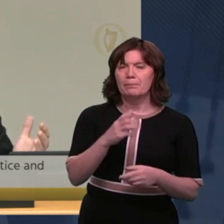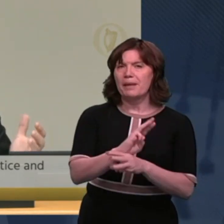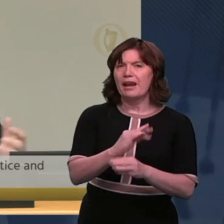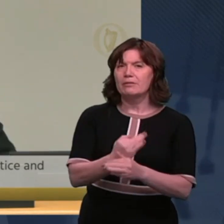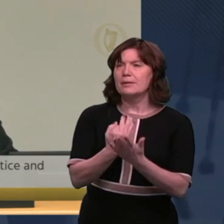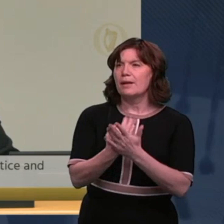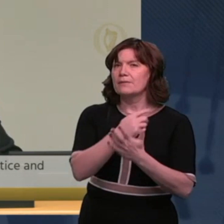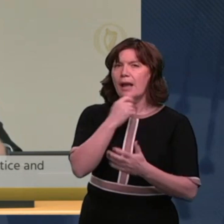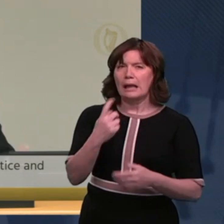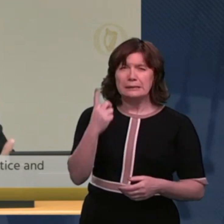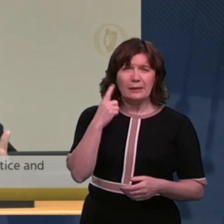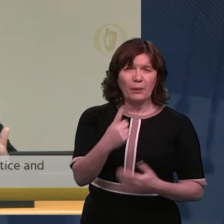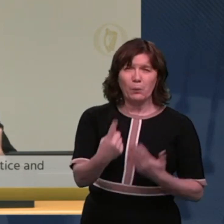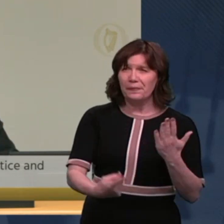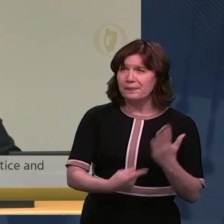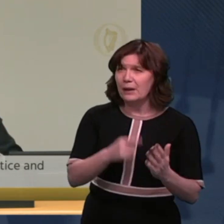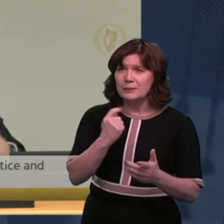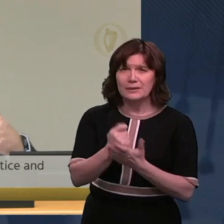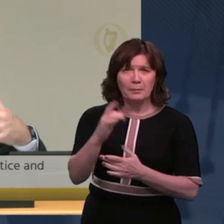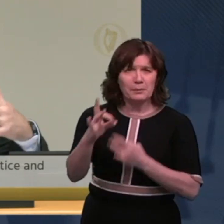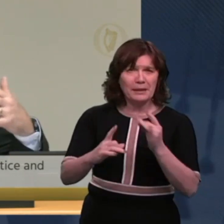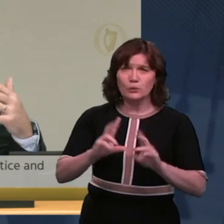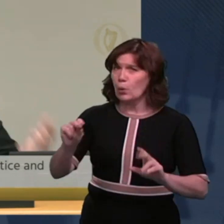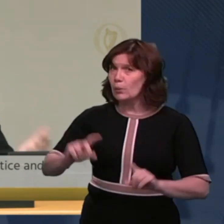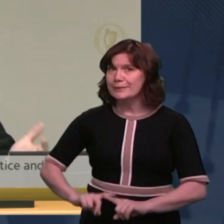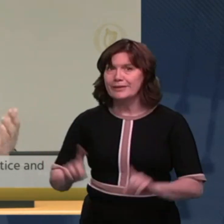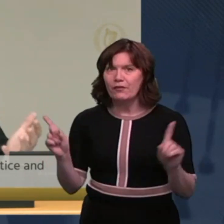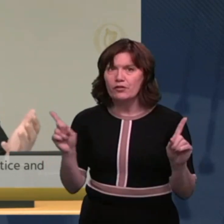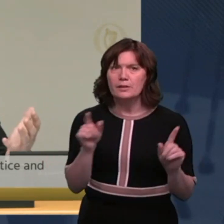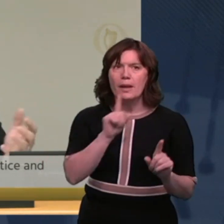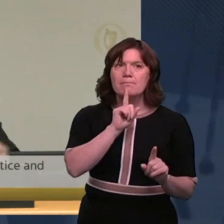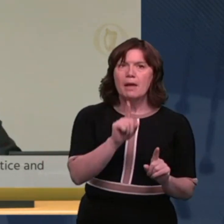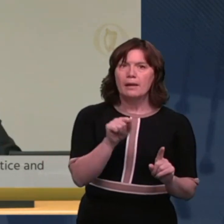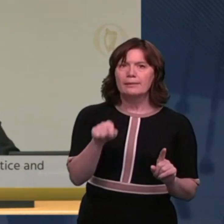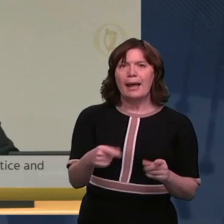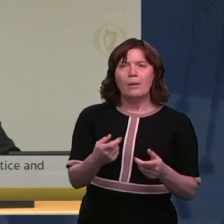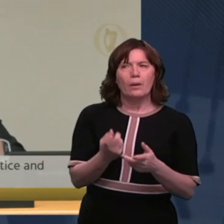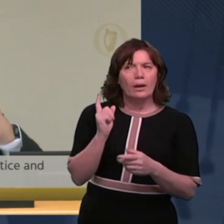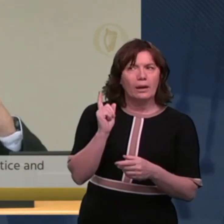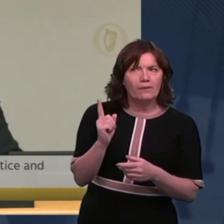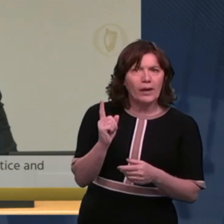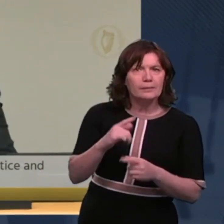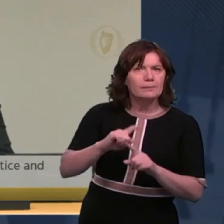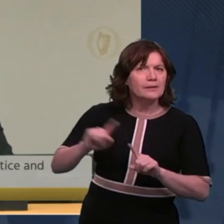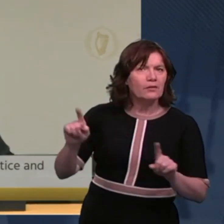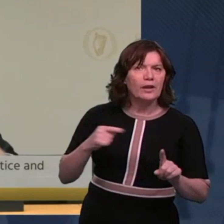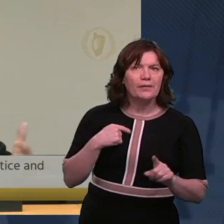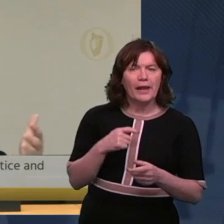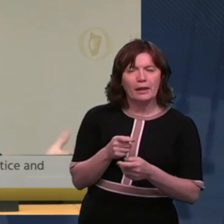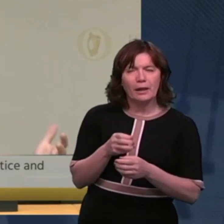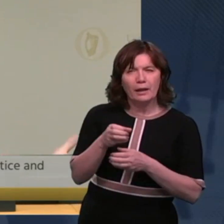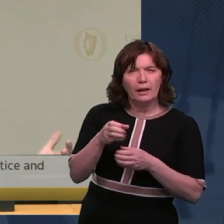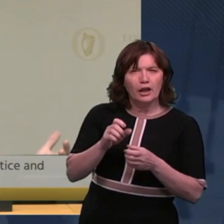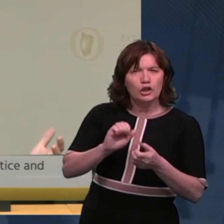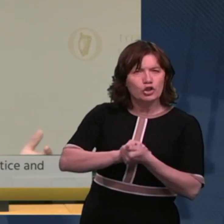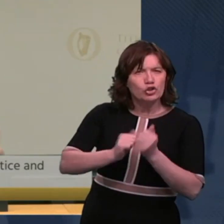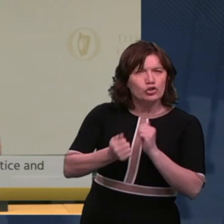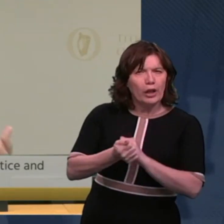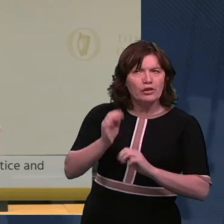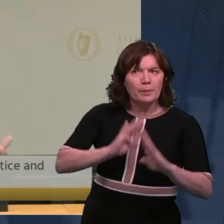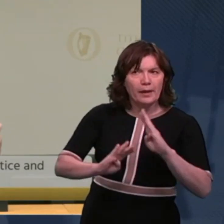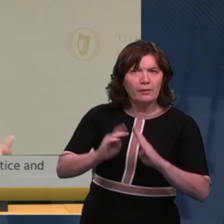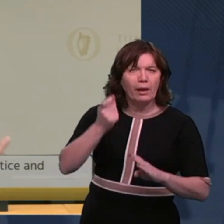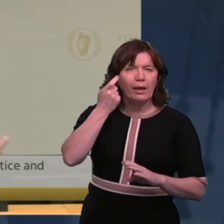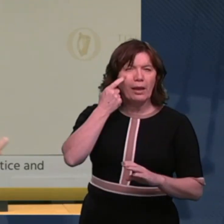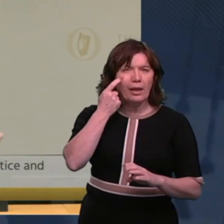nothing has worked, to acknowledge that, to sympathise with that, but to also say, here's some strategies which we know other people have tried. Would